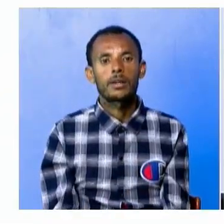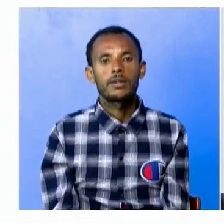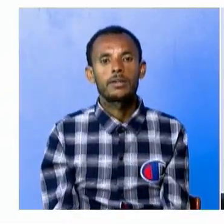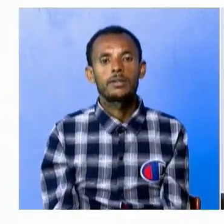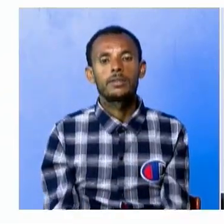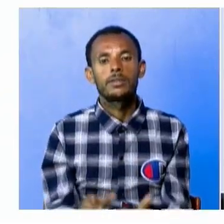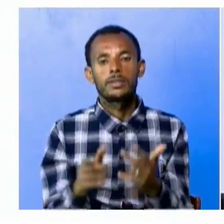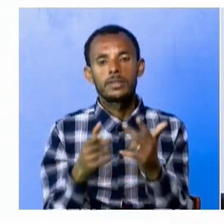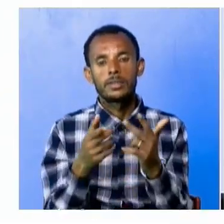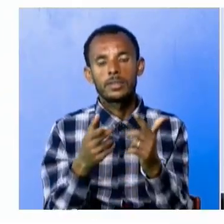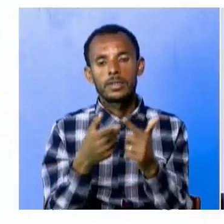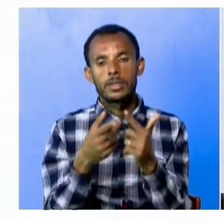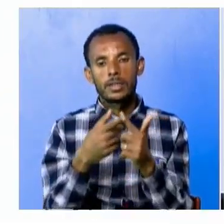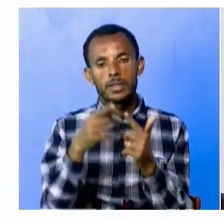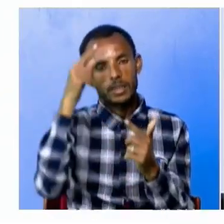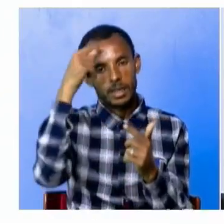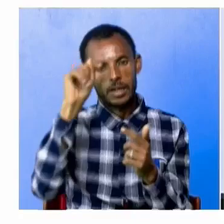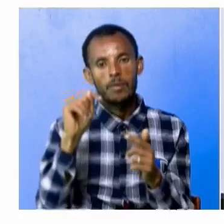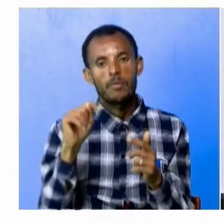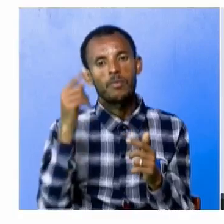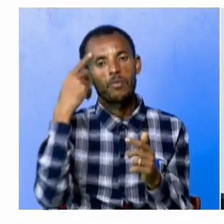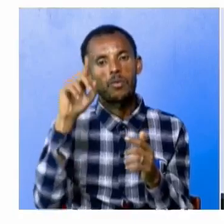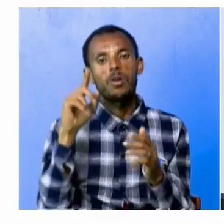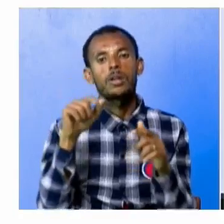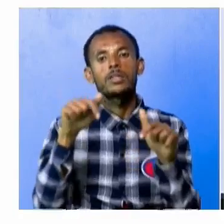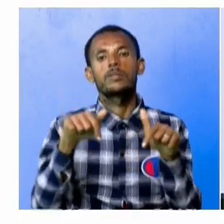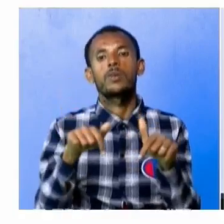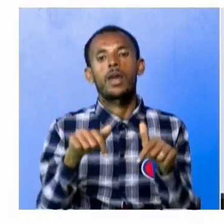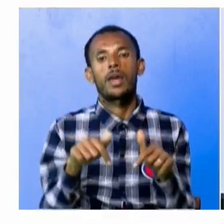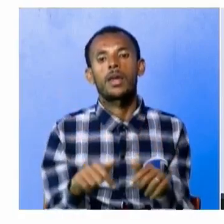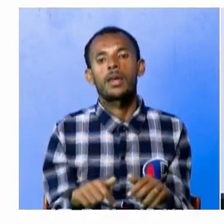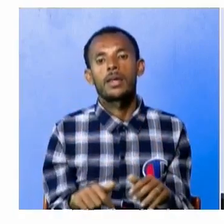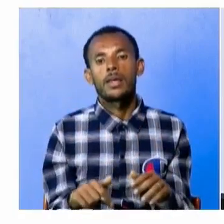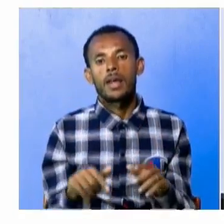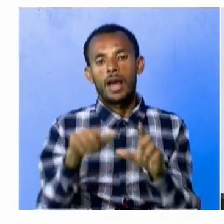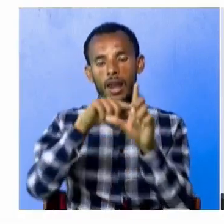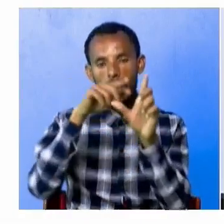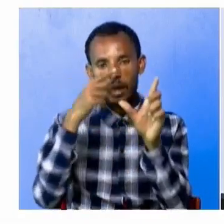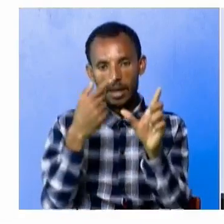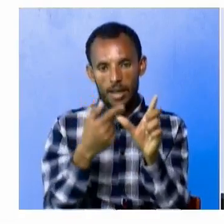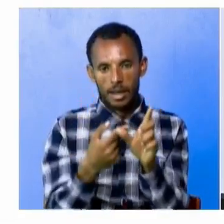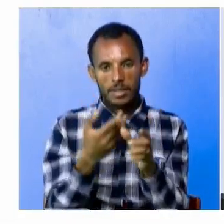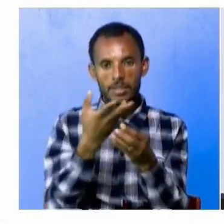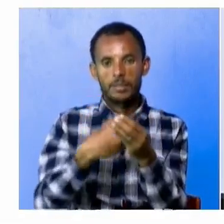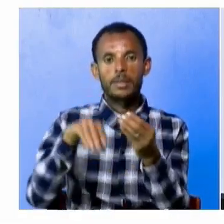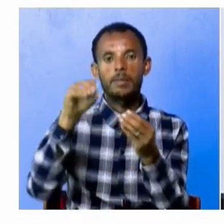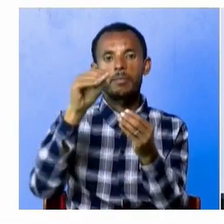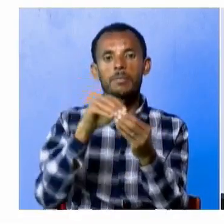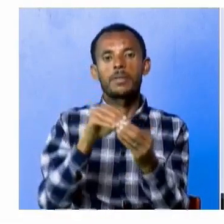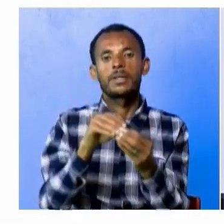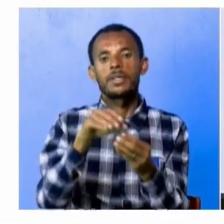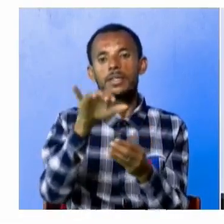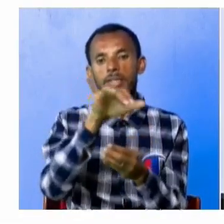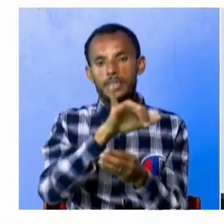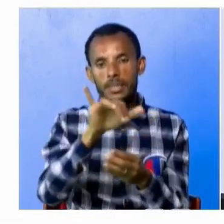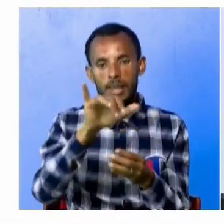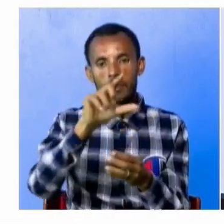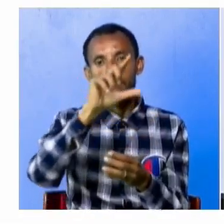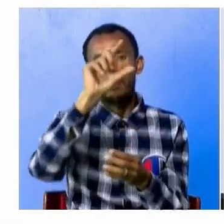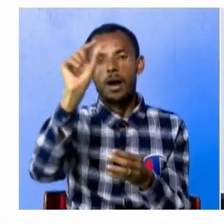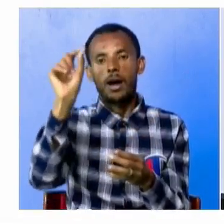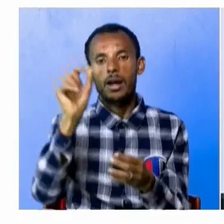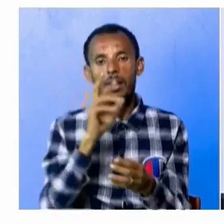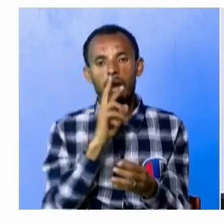So the second theorem that we have for today is an angle subtended by the same arc